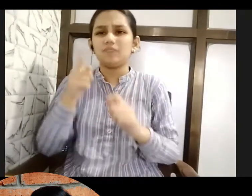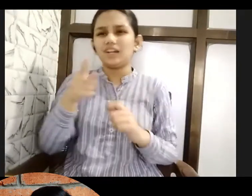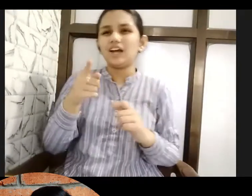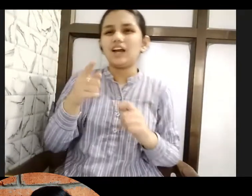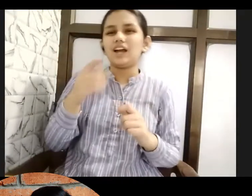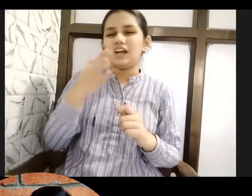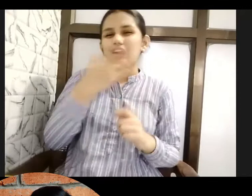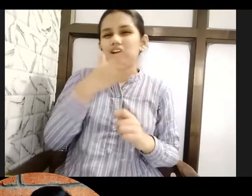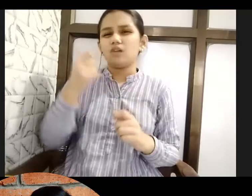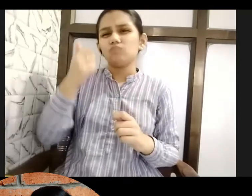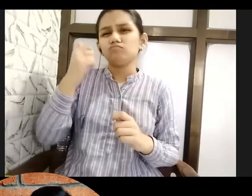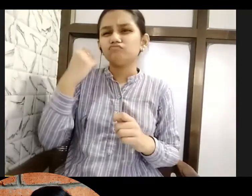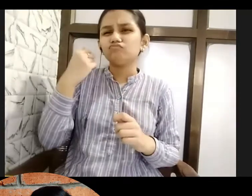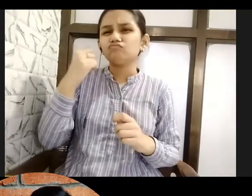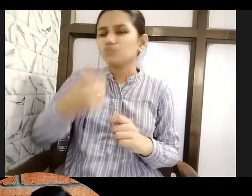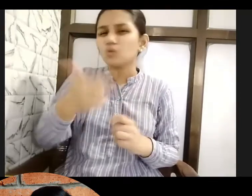it.